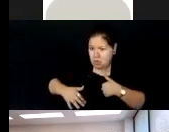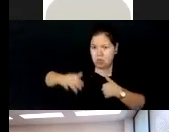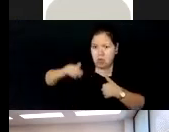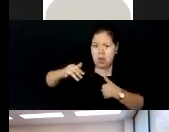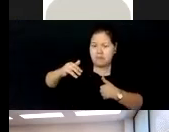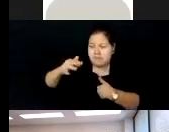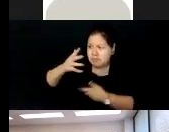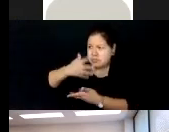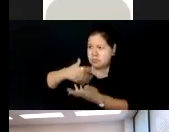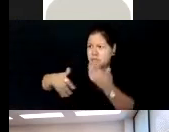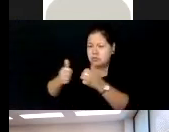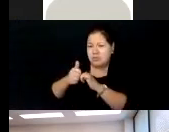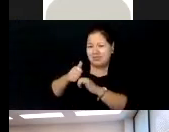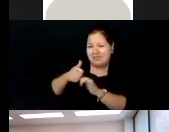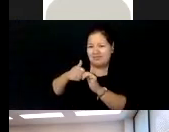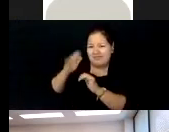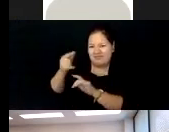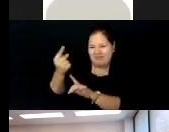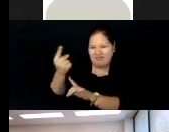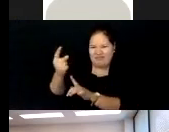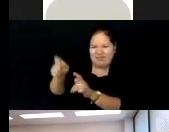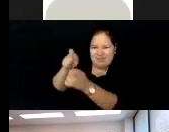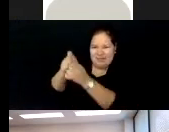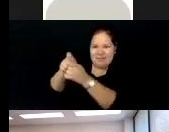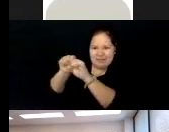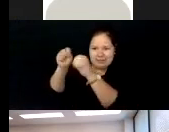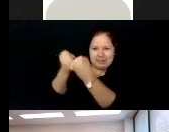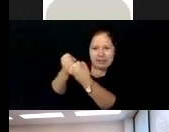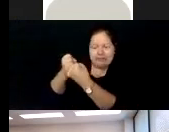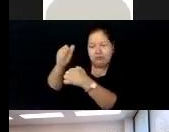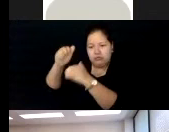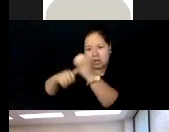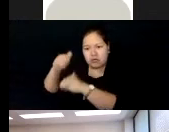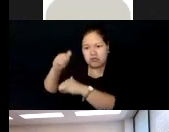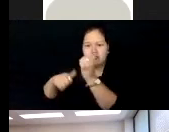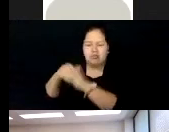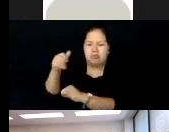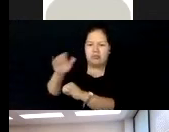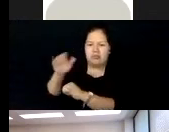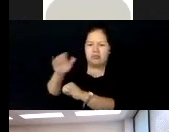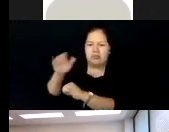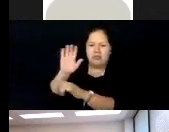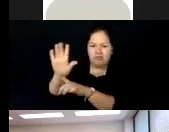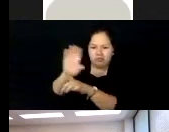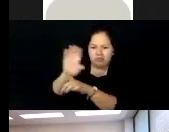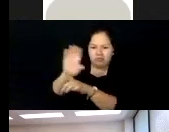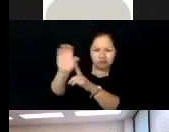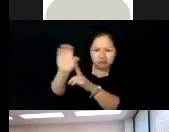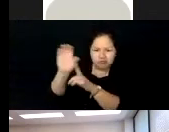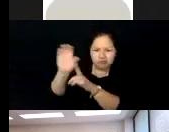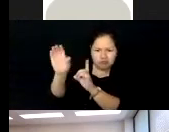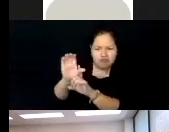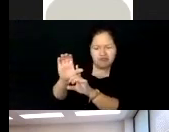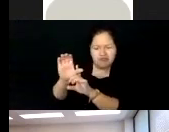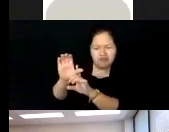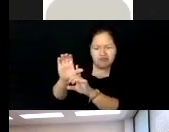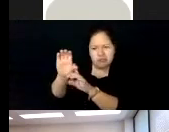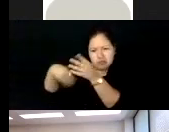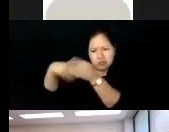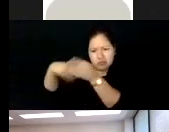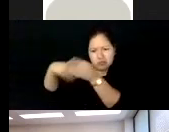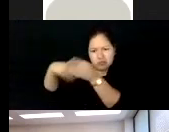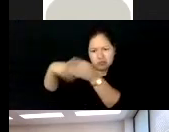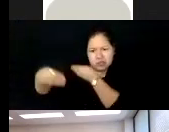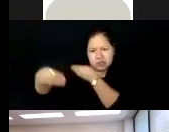were brought in, you know, we were raised in particular societies and cultural traditions. And what do we bring to every interaction? Like